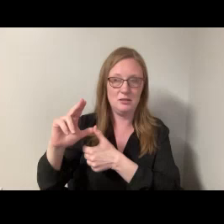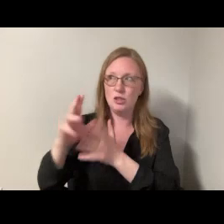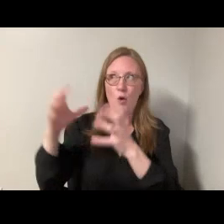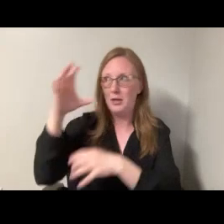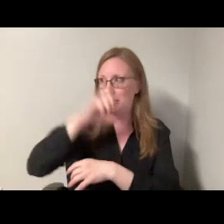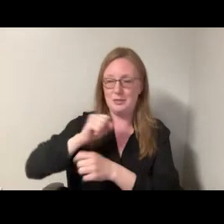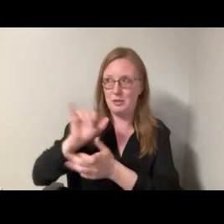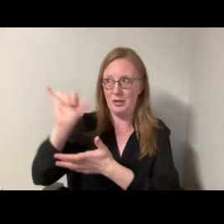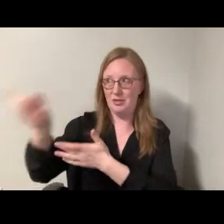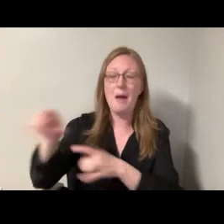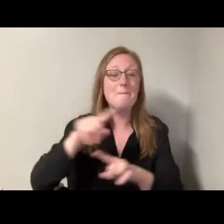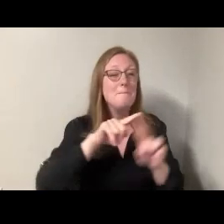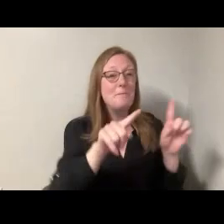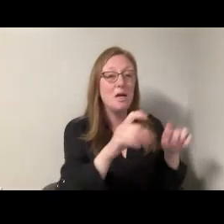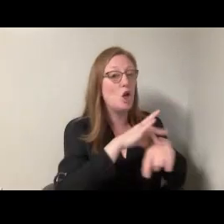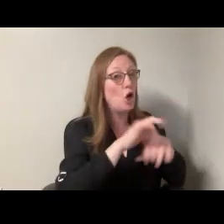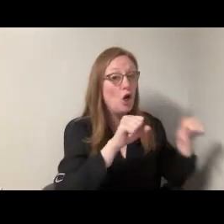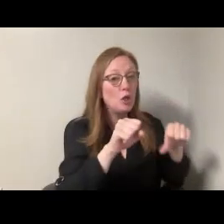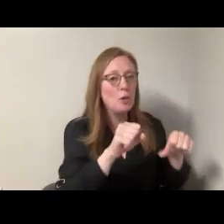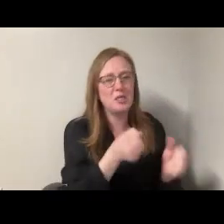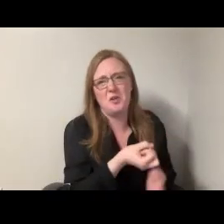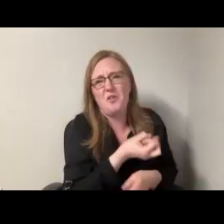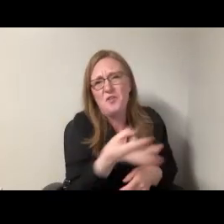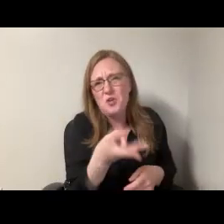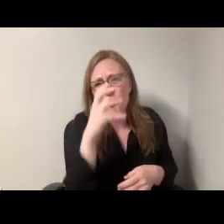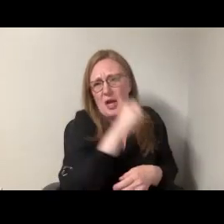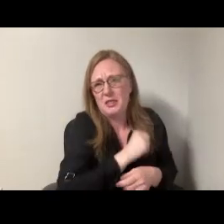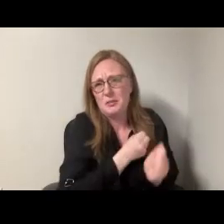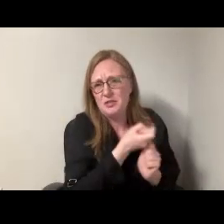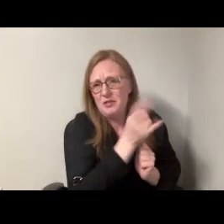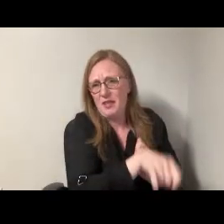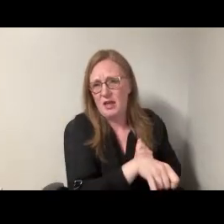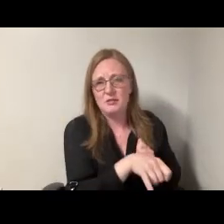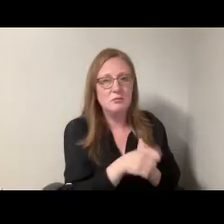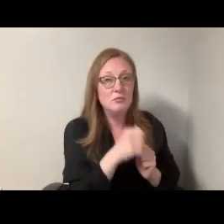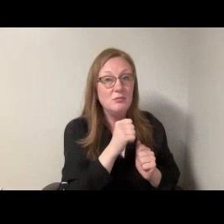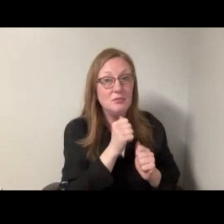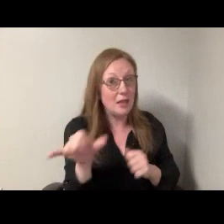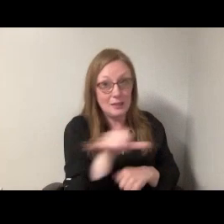with earthquakes. And